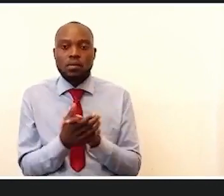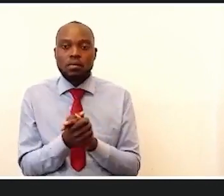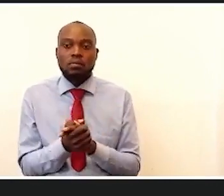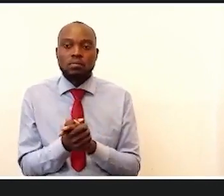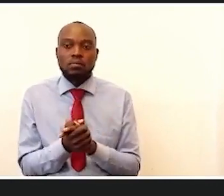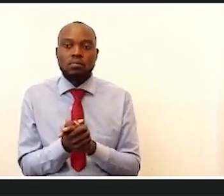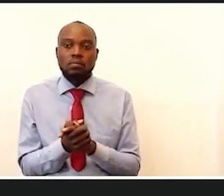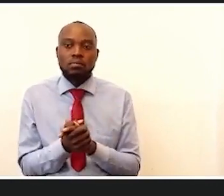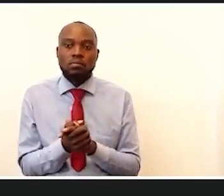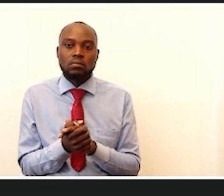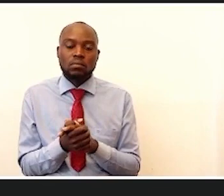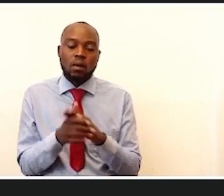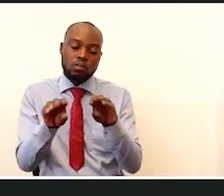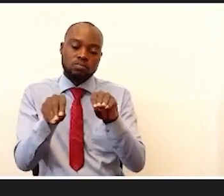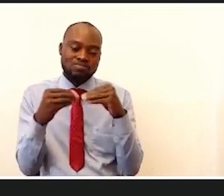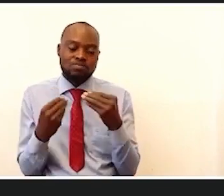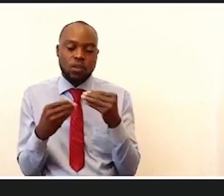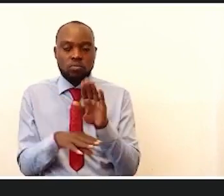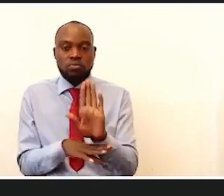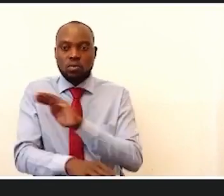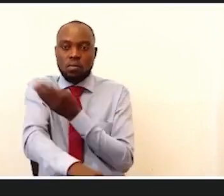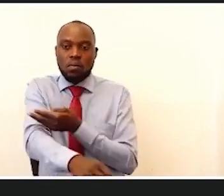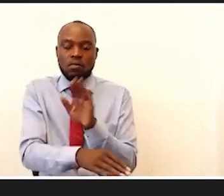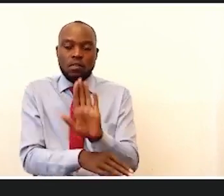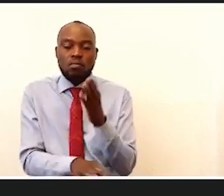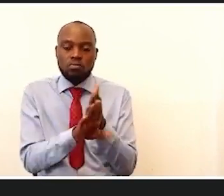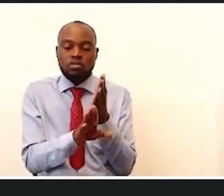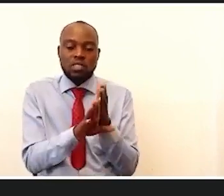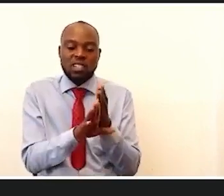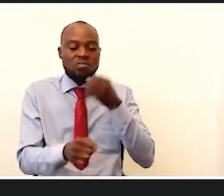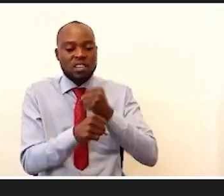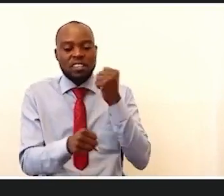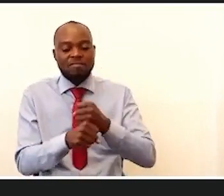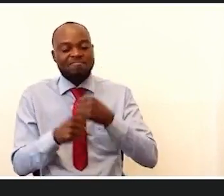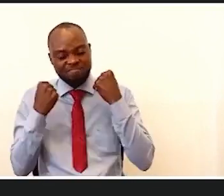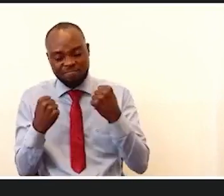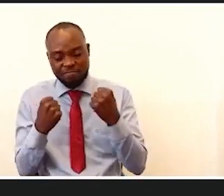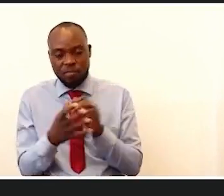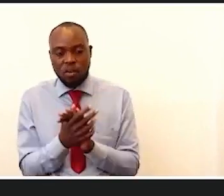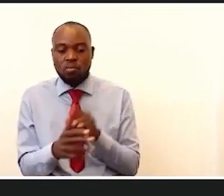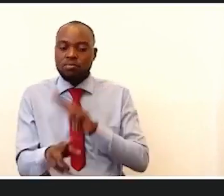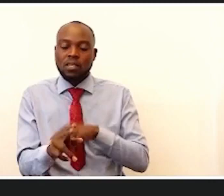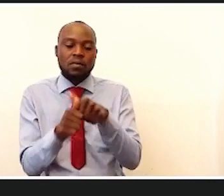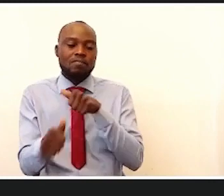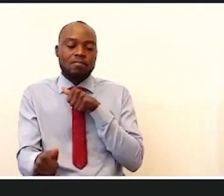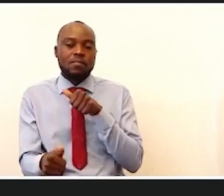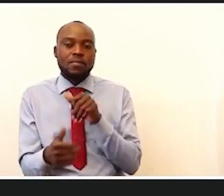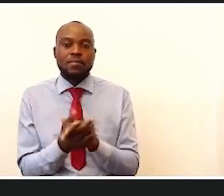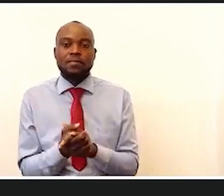of legitimacy and ways of keeping power than to do the hard work over the long term of